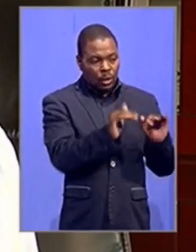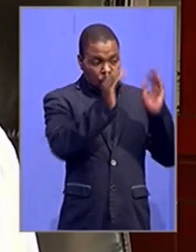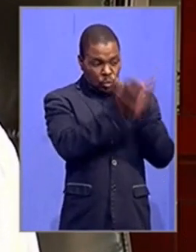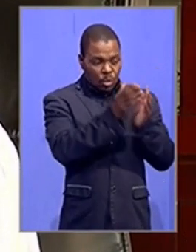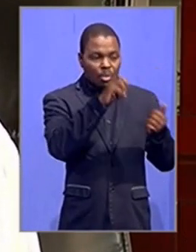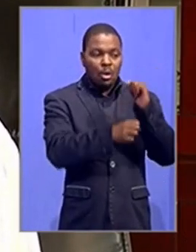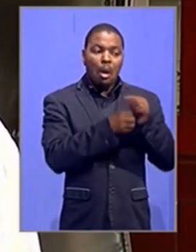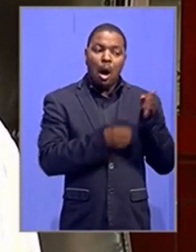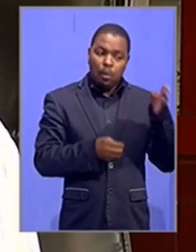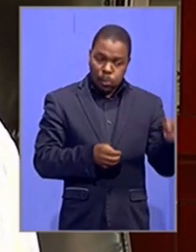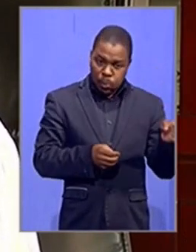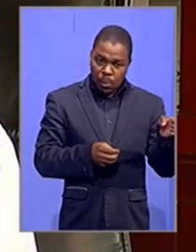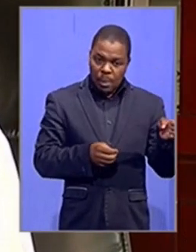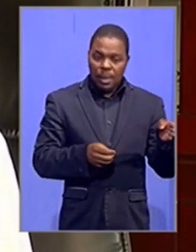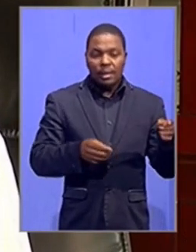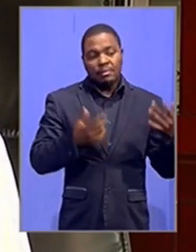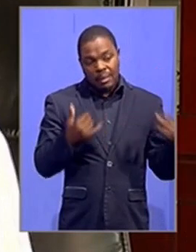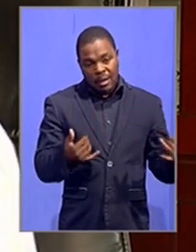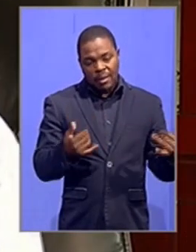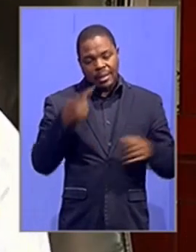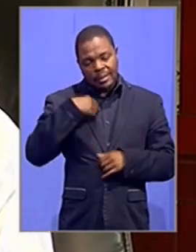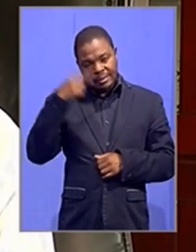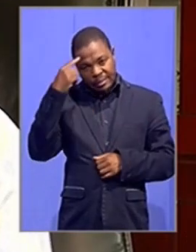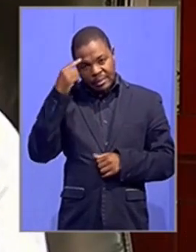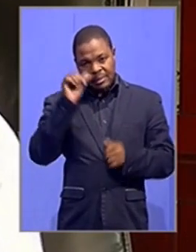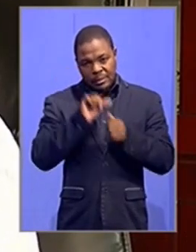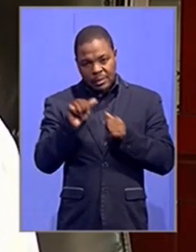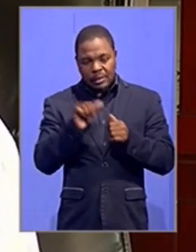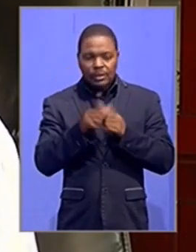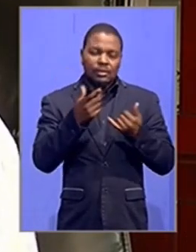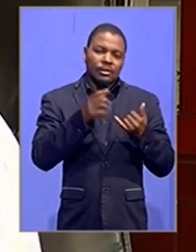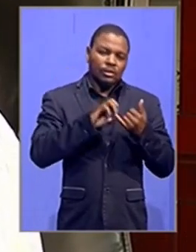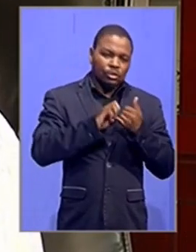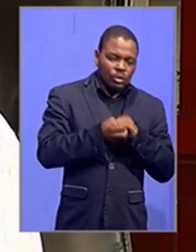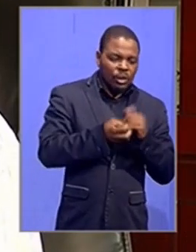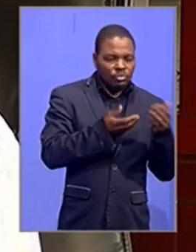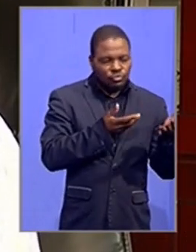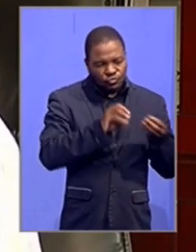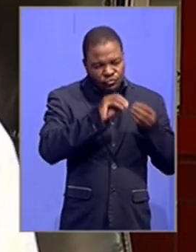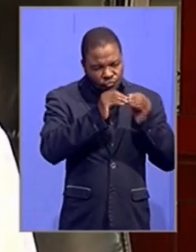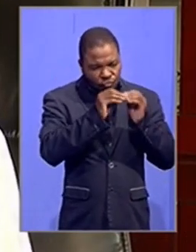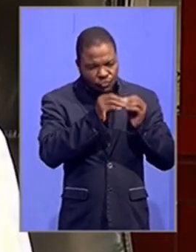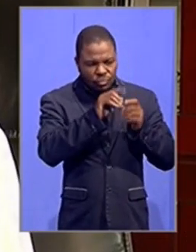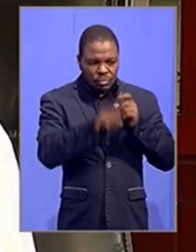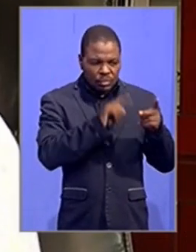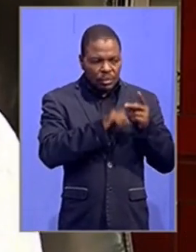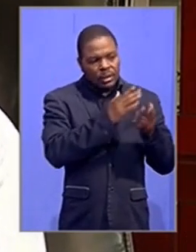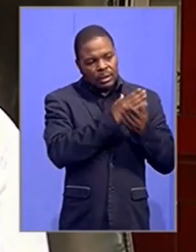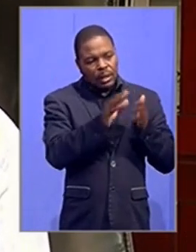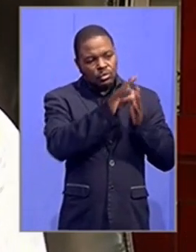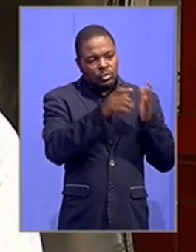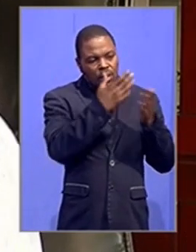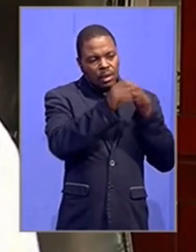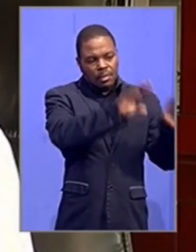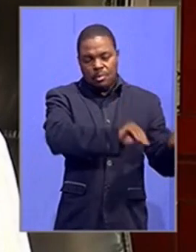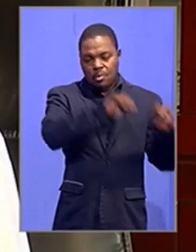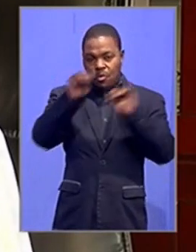then re ba ile ba nkamela fale ka dikgwetlo tse di leng teng le kgonagalo ya gore bana ba bangwe ba ka tlisiwa